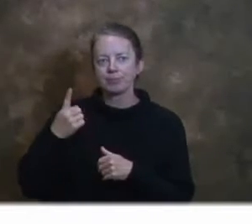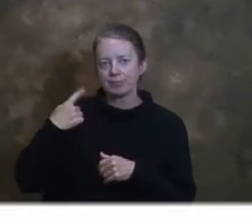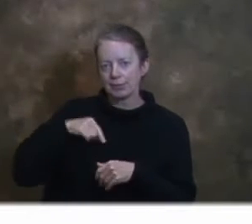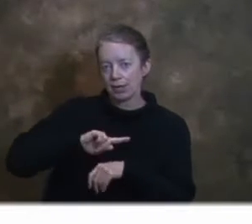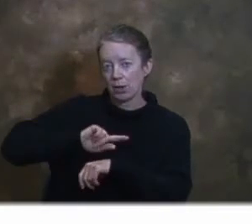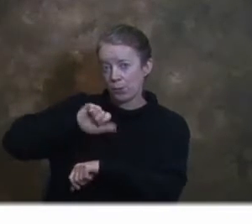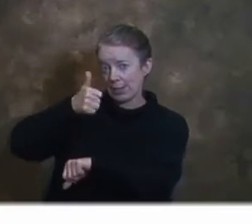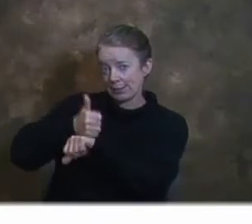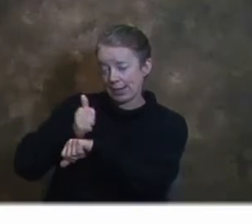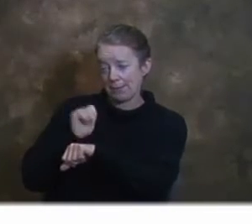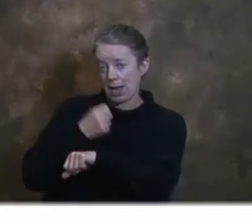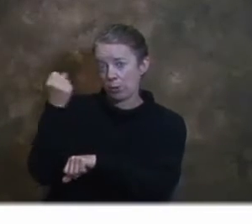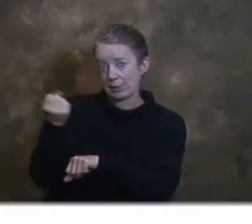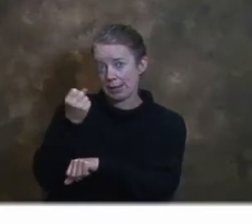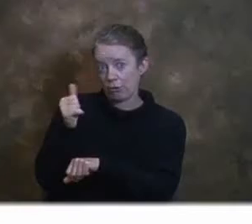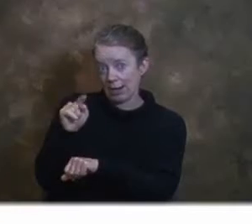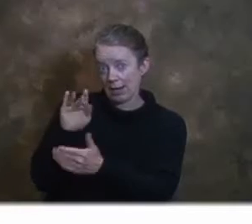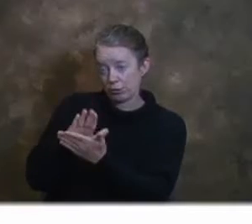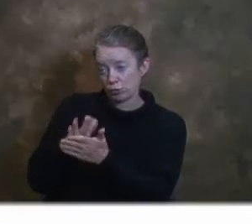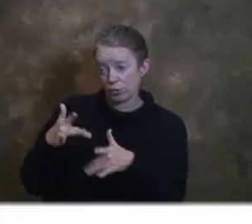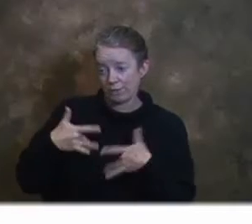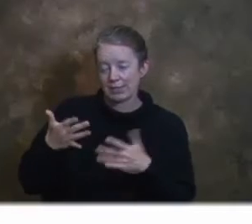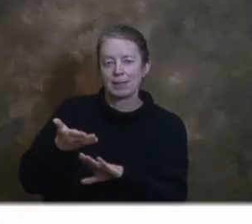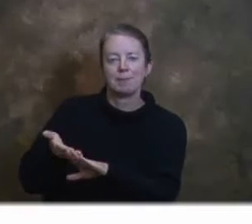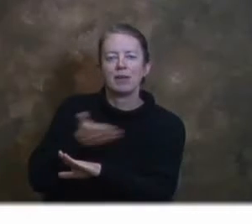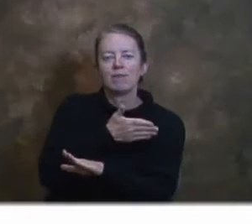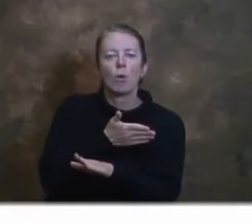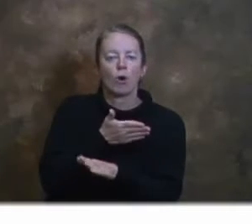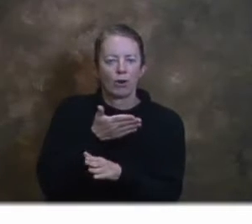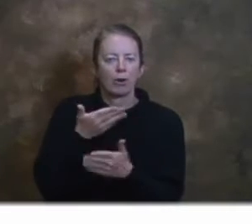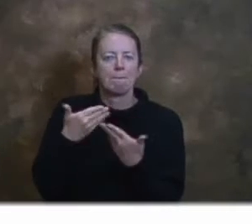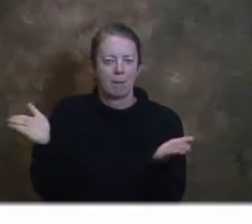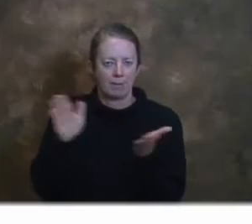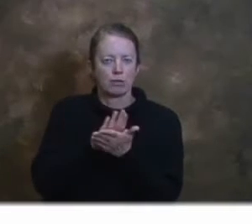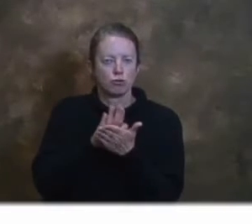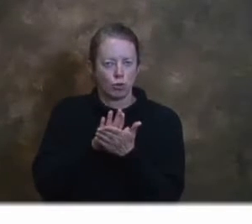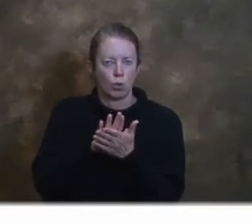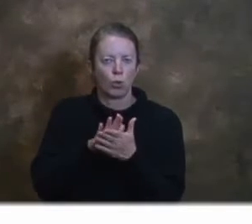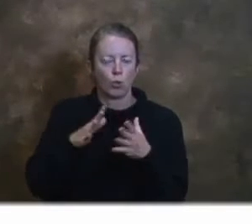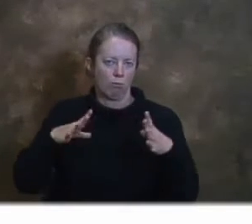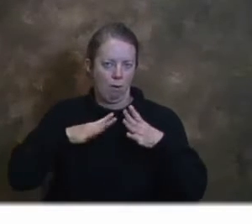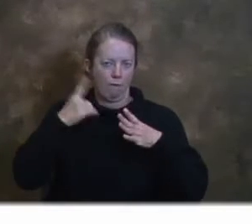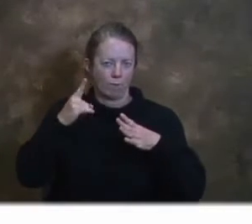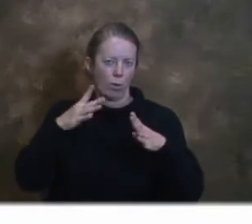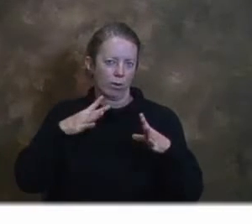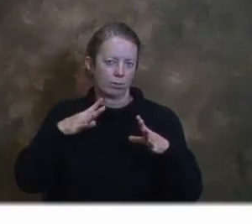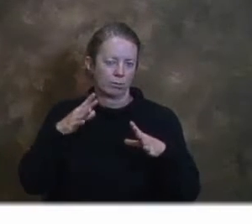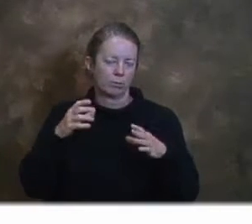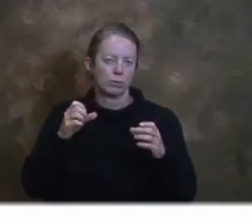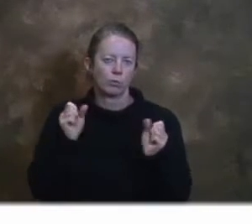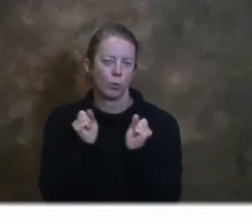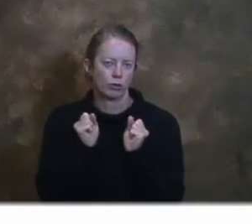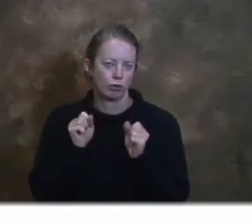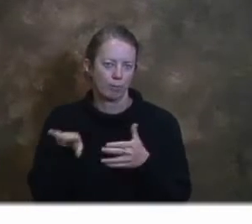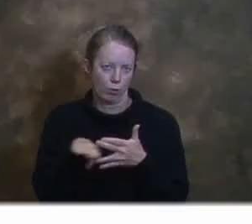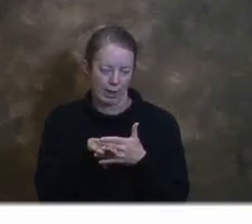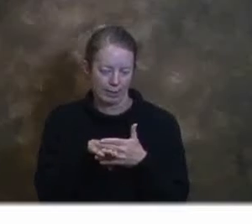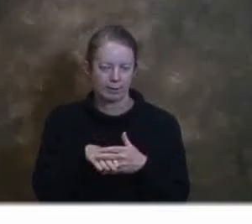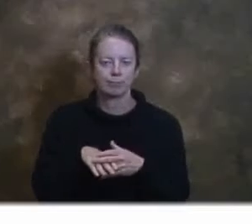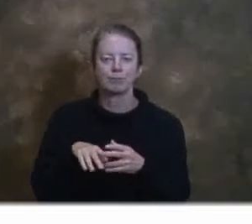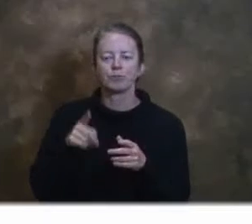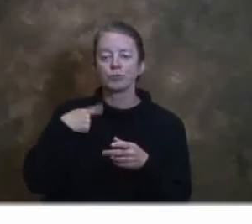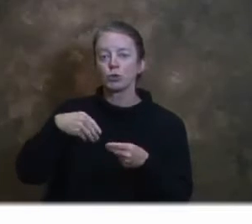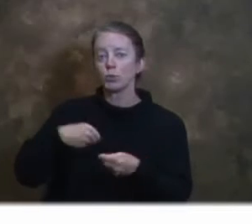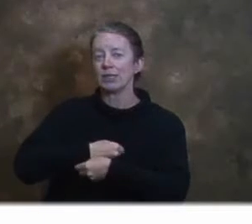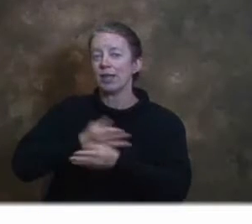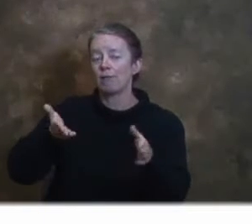School events prior to the public school release for winter break. Between Buncombe County, HHS, and MAHEC and FEMA partners, we